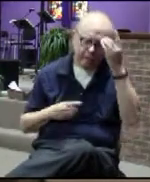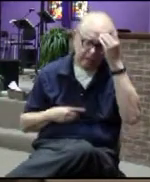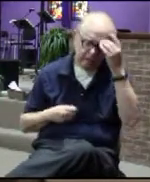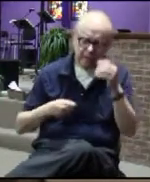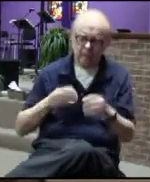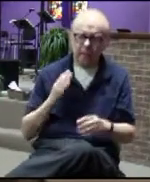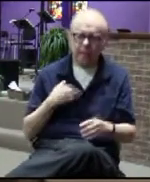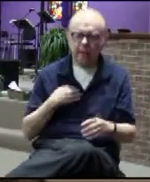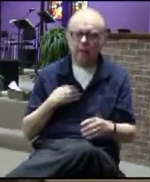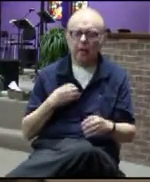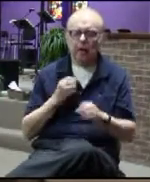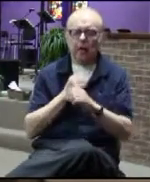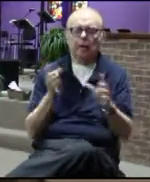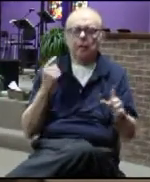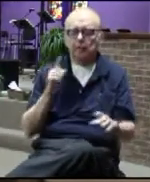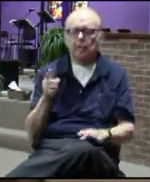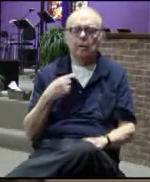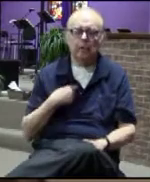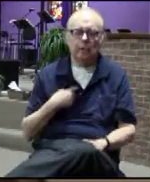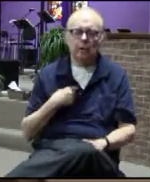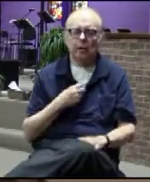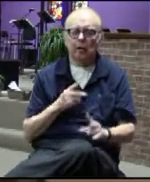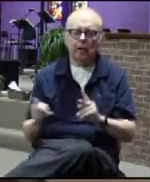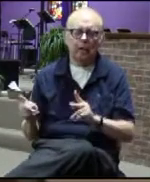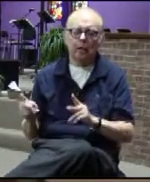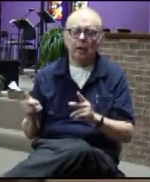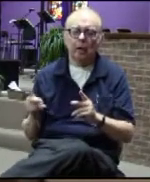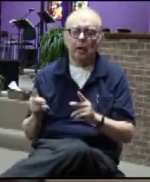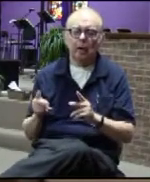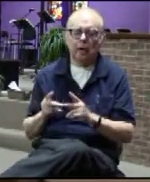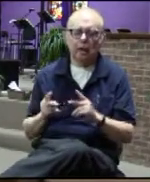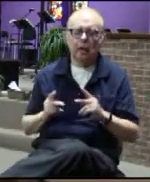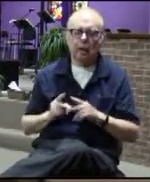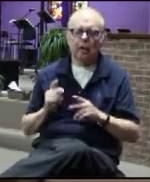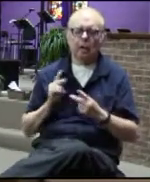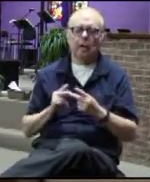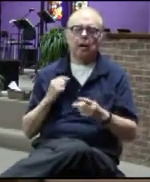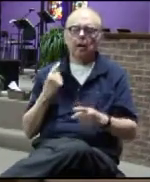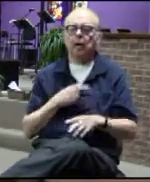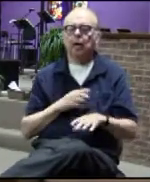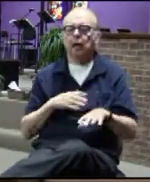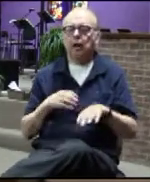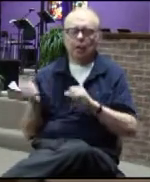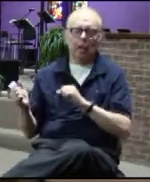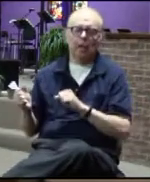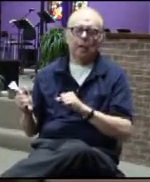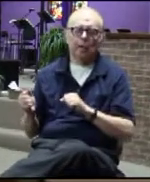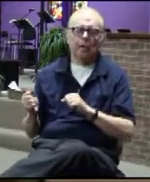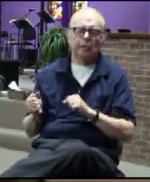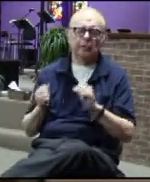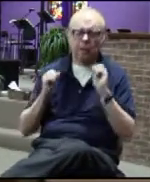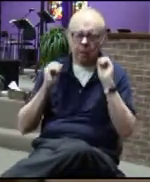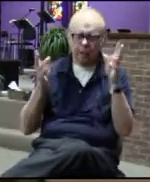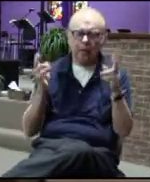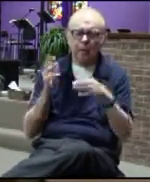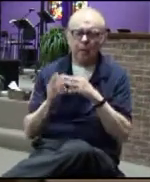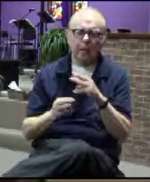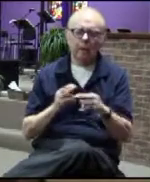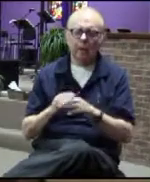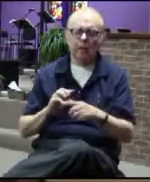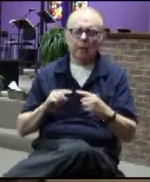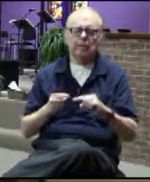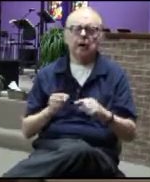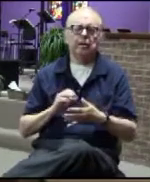God has imagined for you and I a place of perfection a place where we can get away from chaotic world and pain